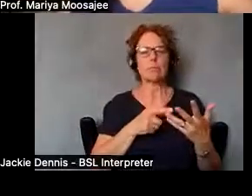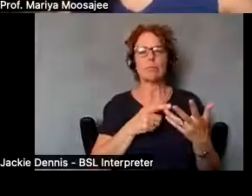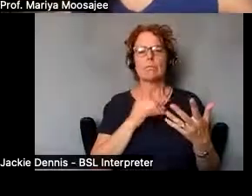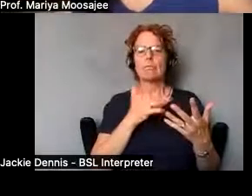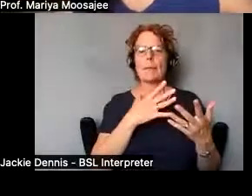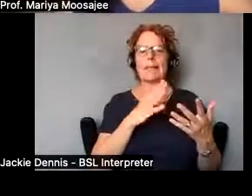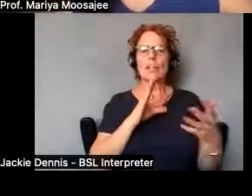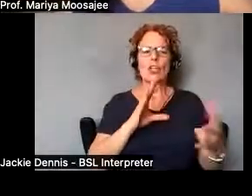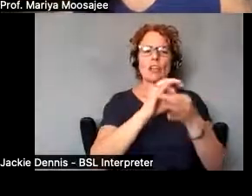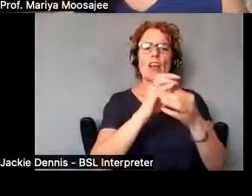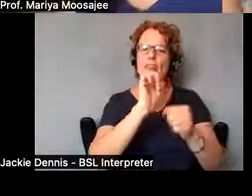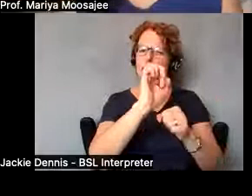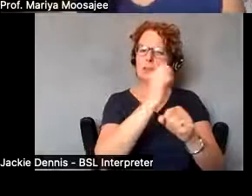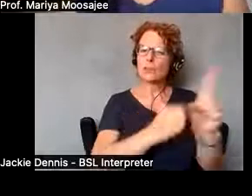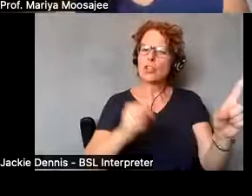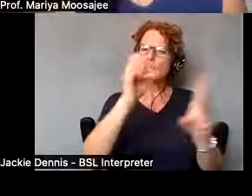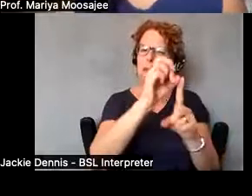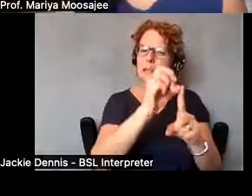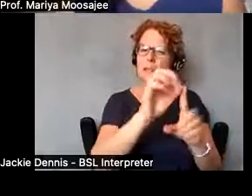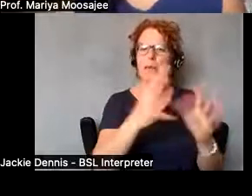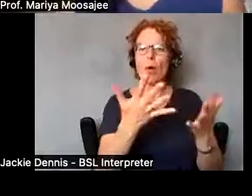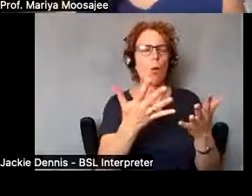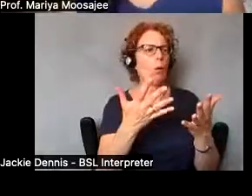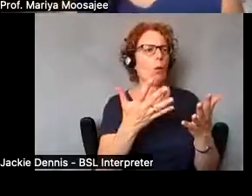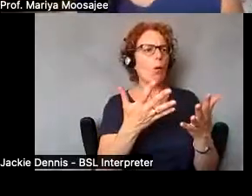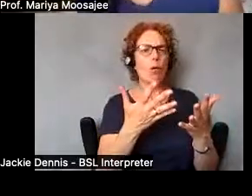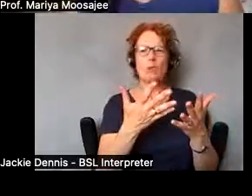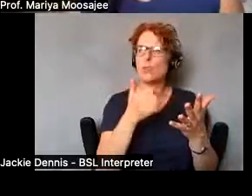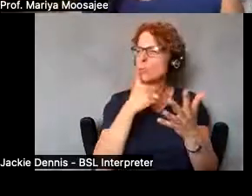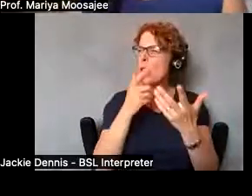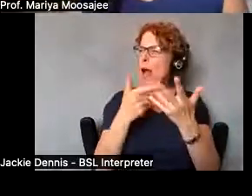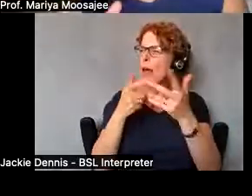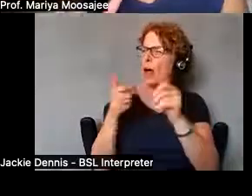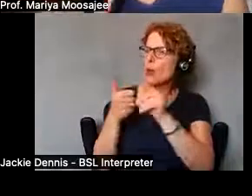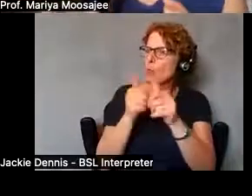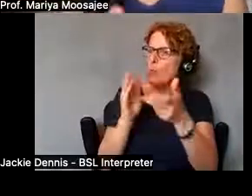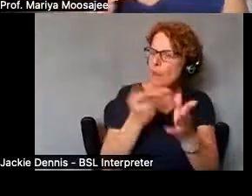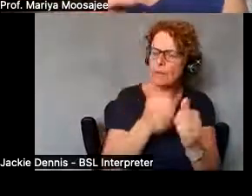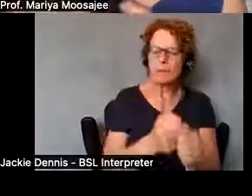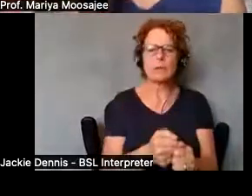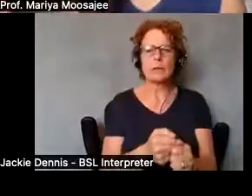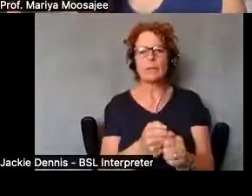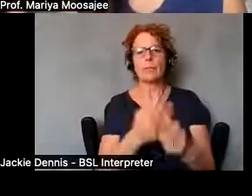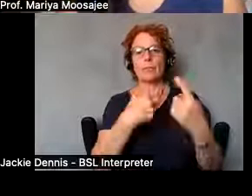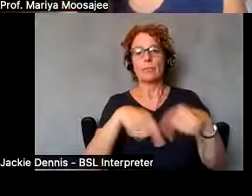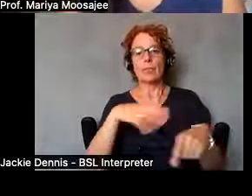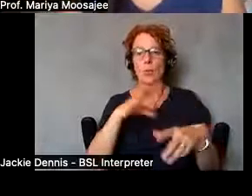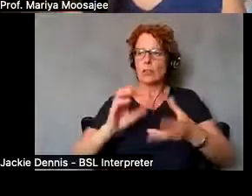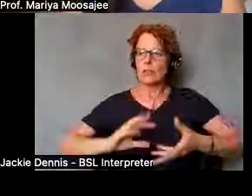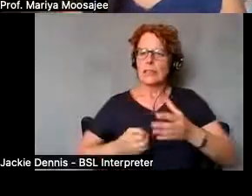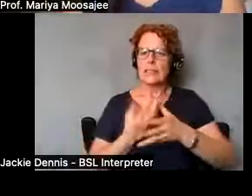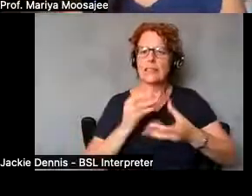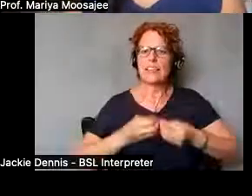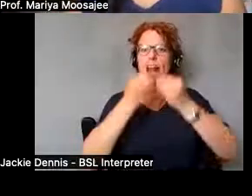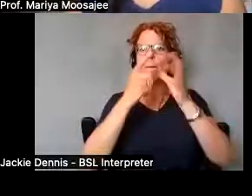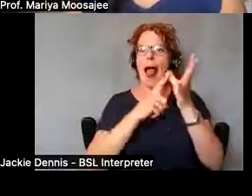in touch with your GP or plug into support services earlier. We want to be able to develop algorithms